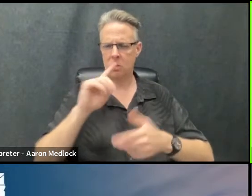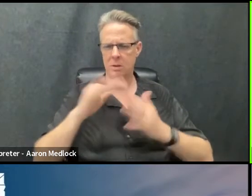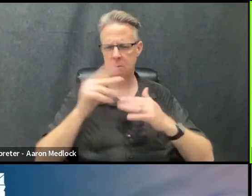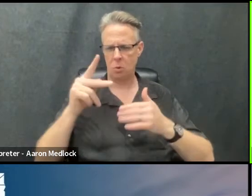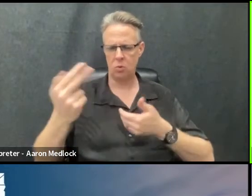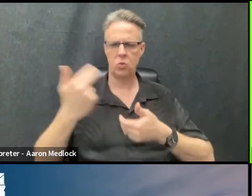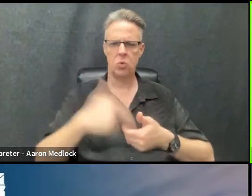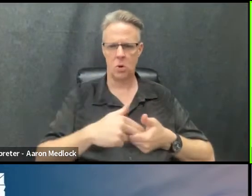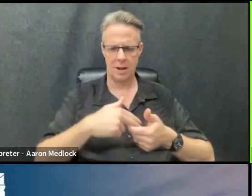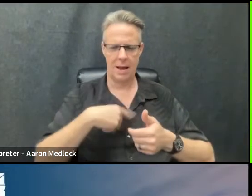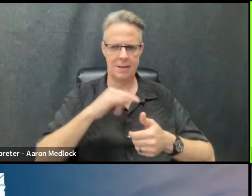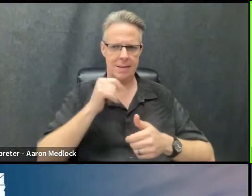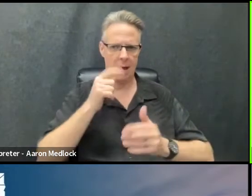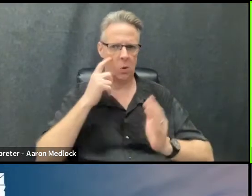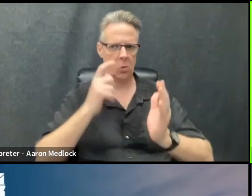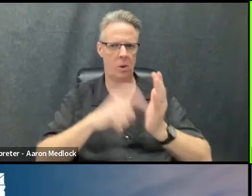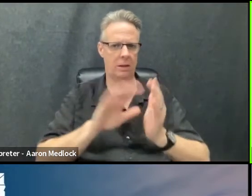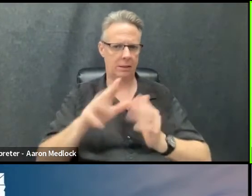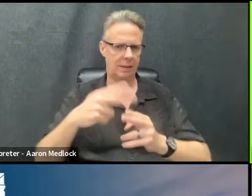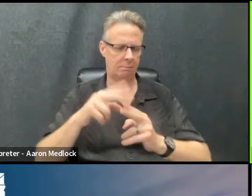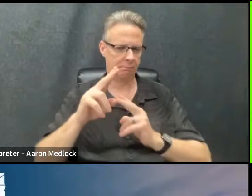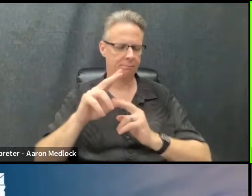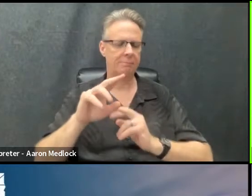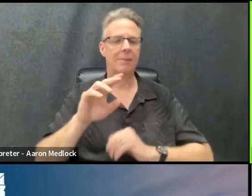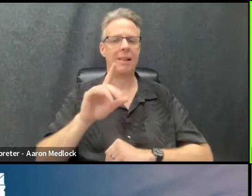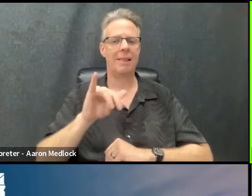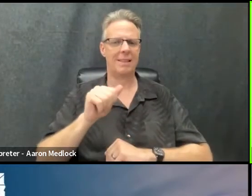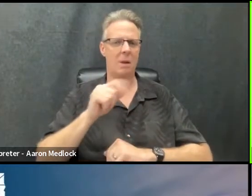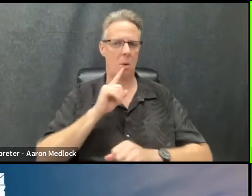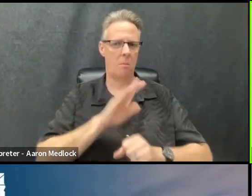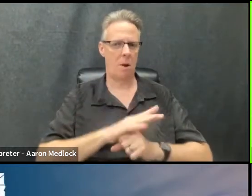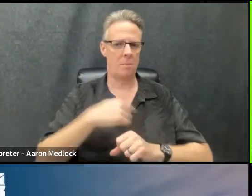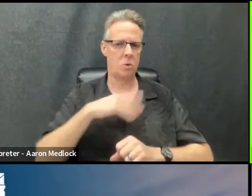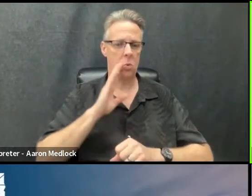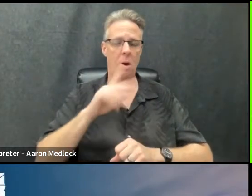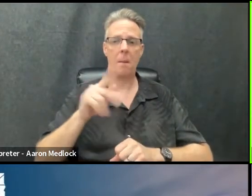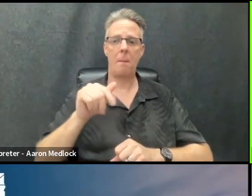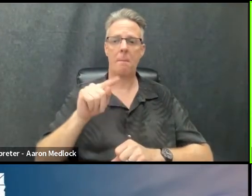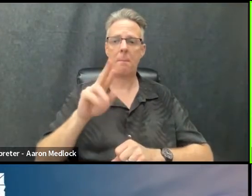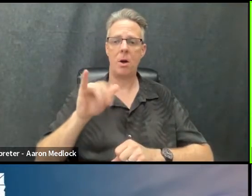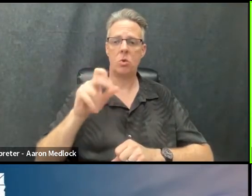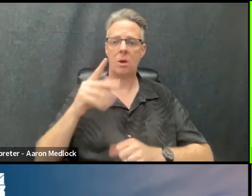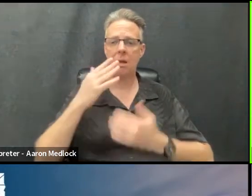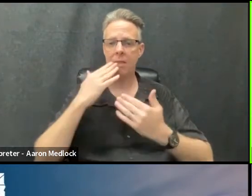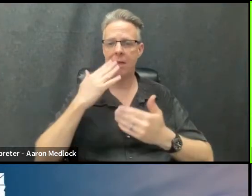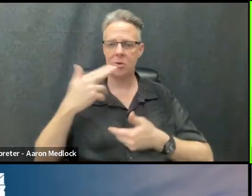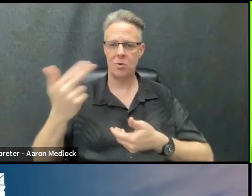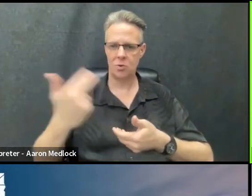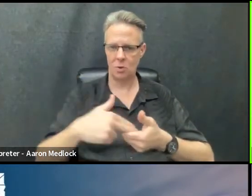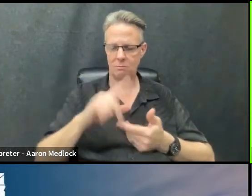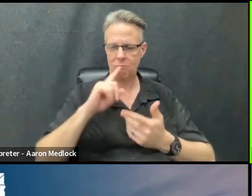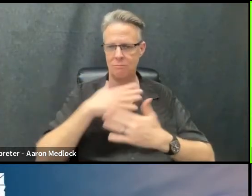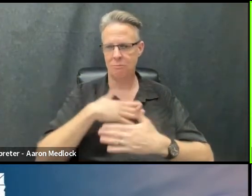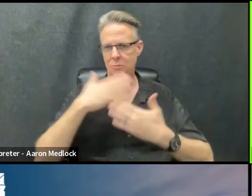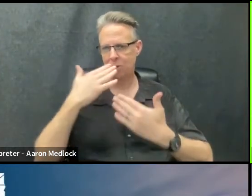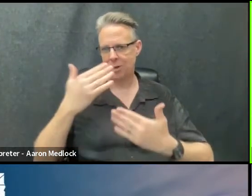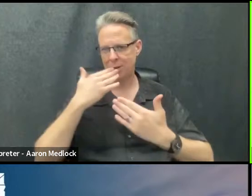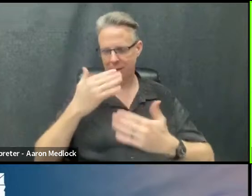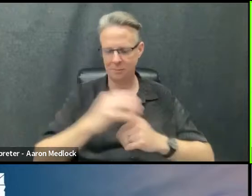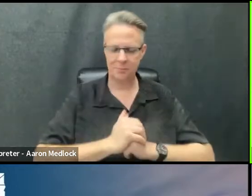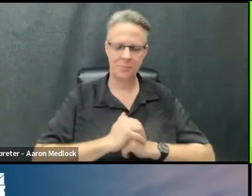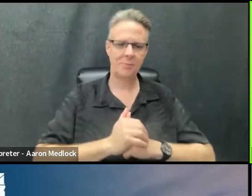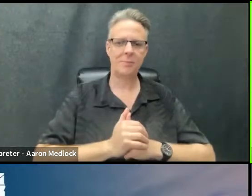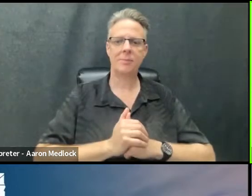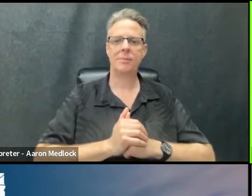didn't acknowledge that earlier, as Lisa had promised that we would. So Patrick, thank you for joining us, and we appreciate it.